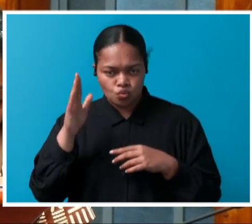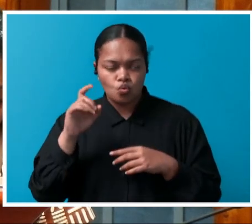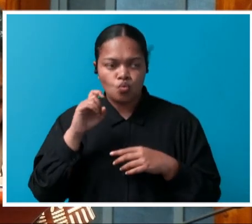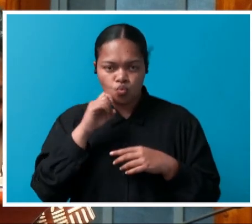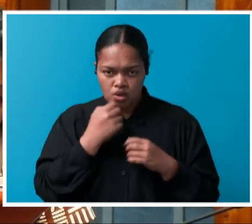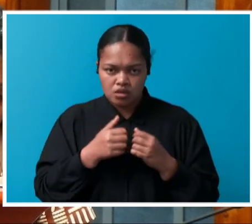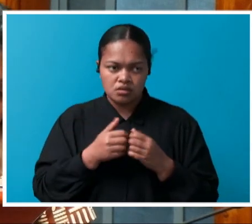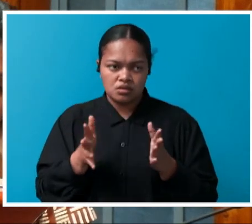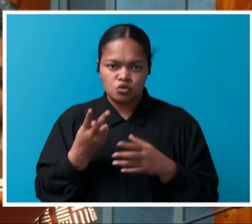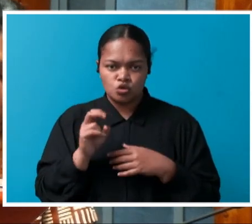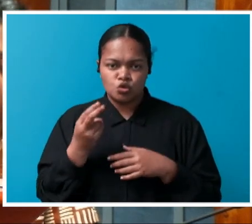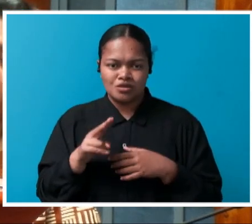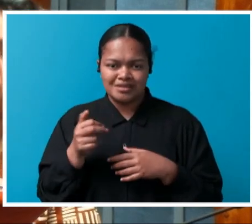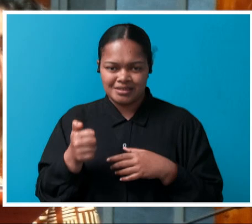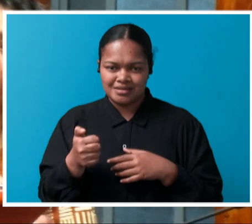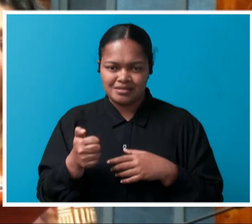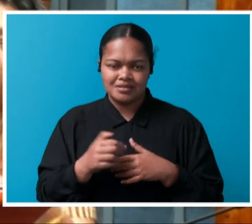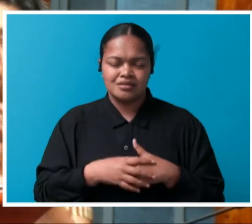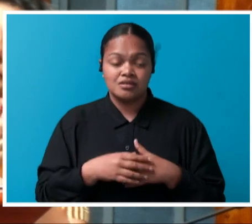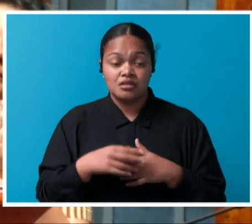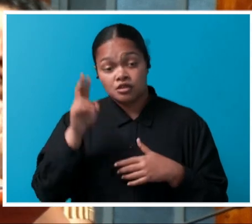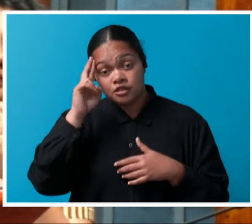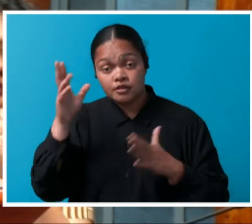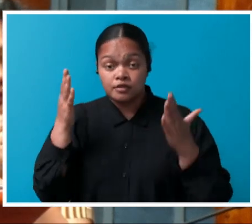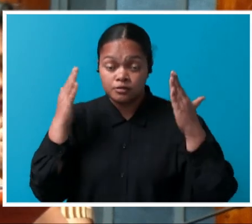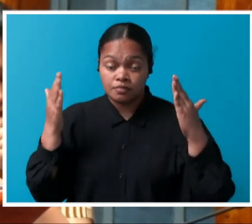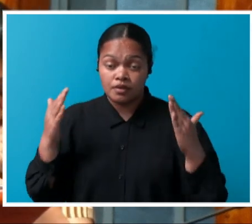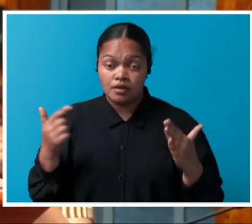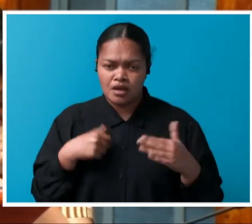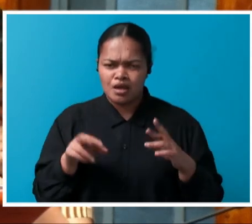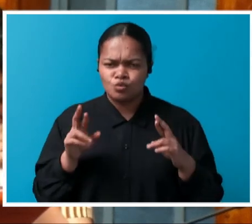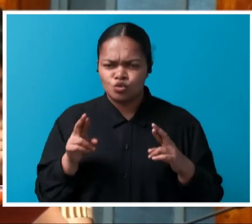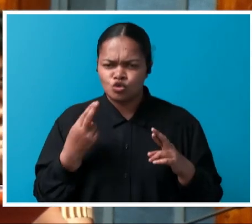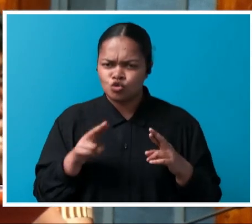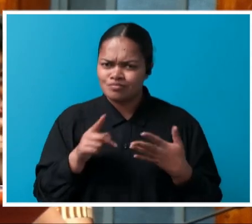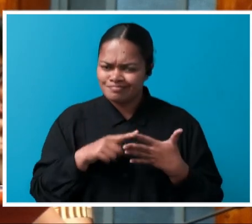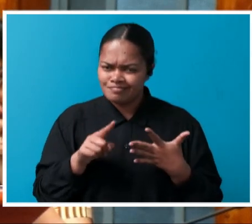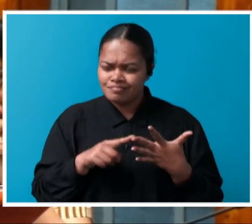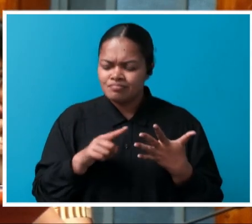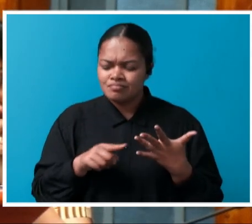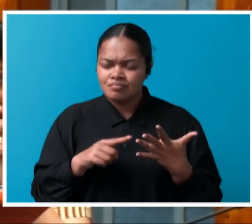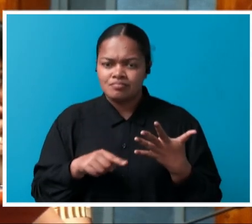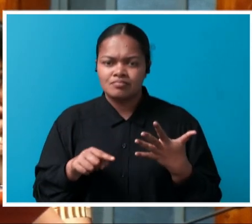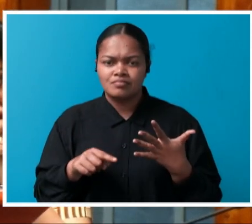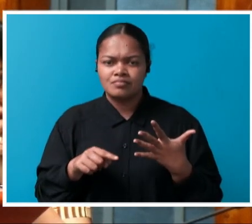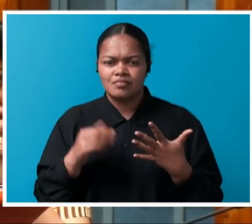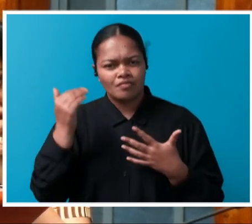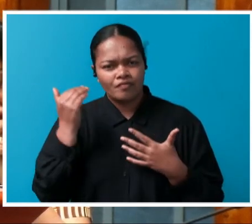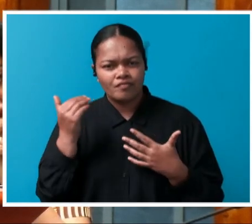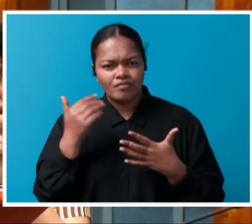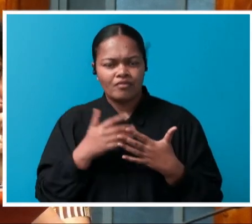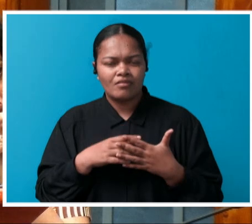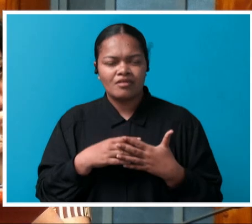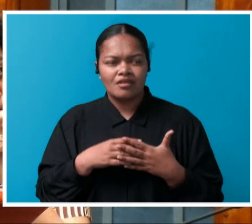in 2026. Mr. Speaker, sir, I wish to highlight briefly the progress being made